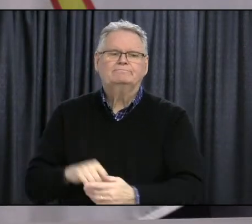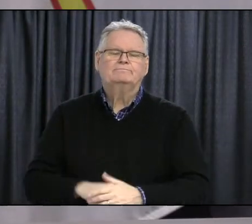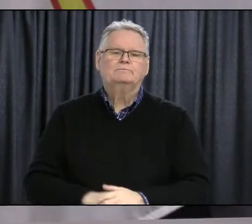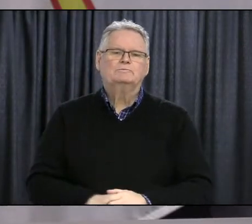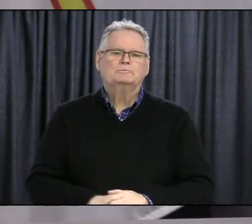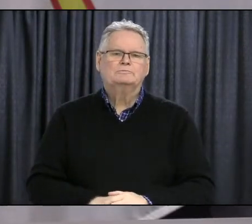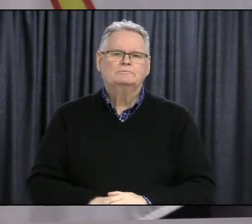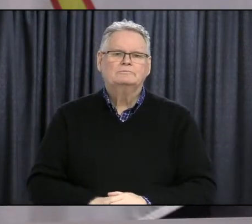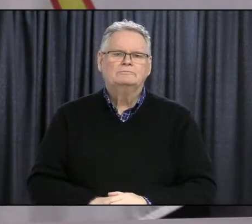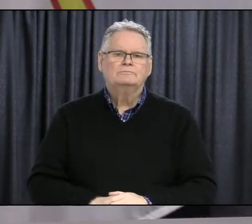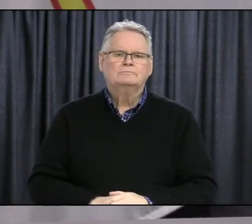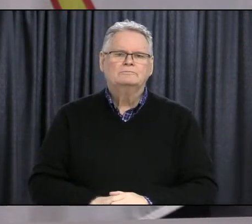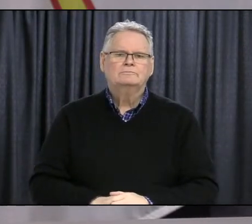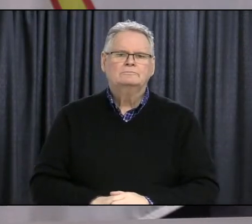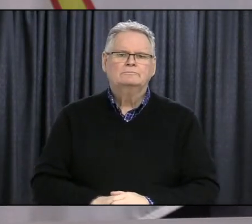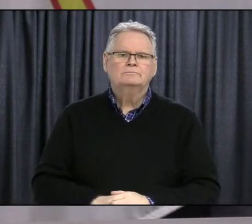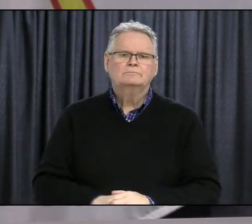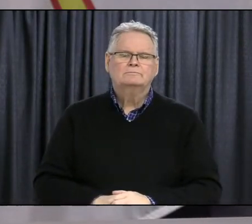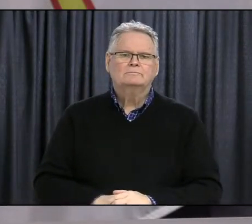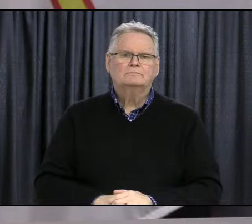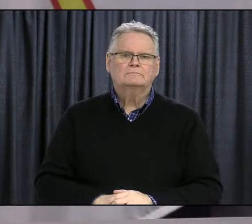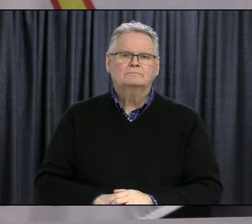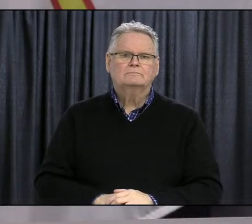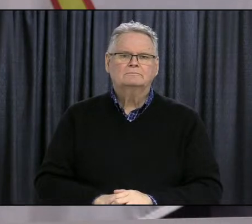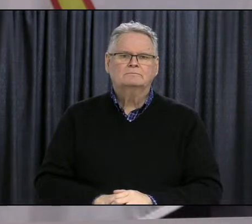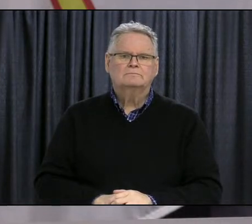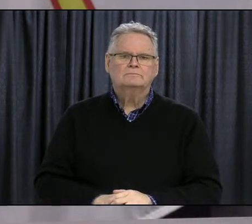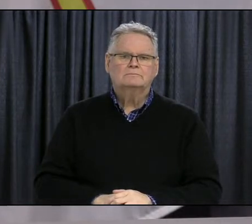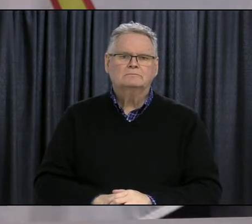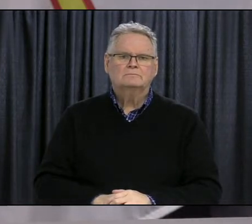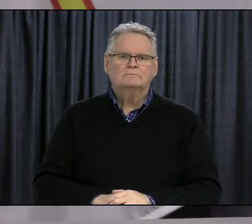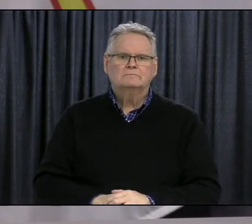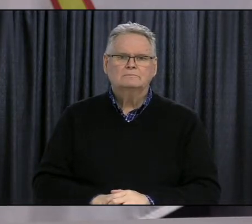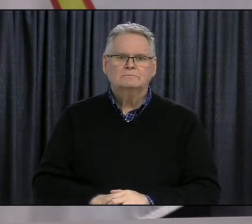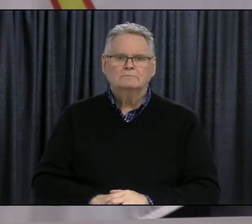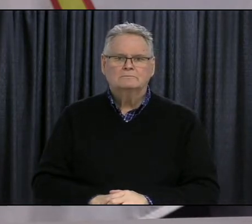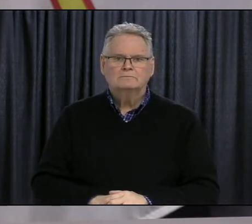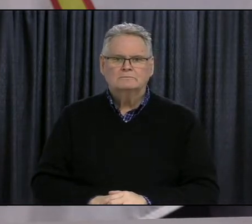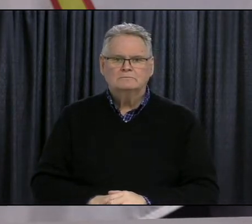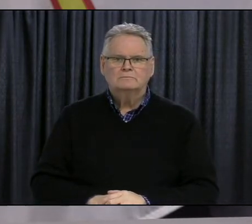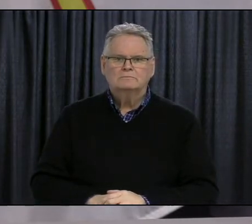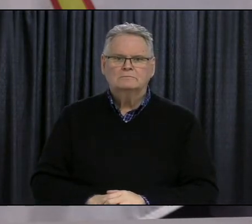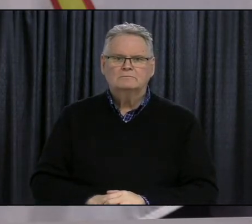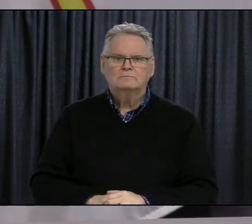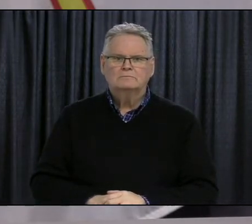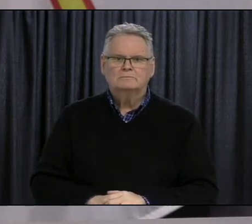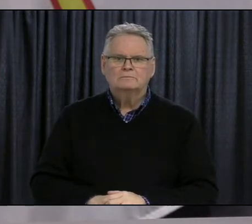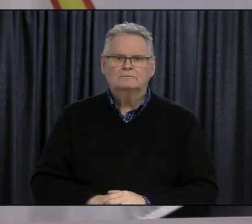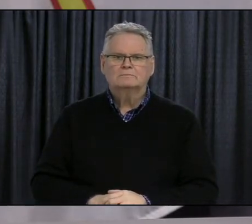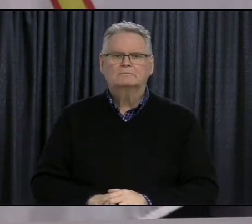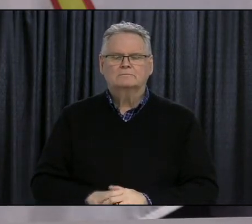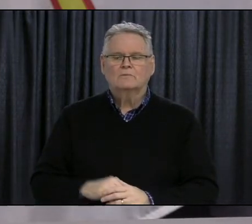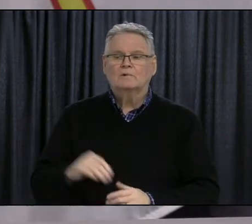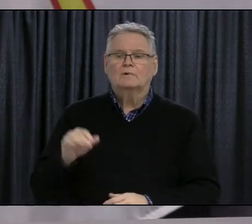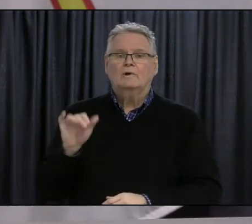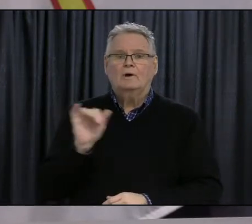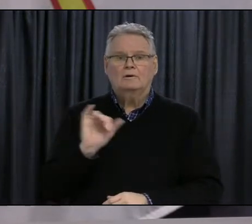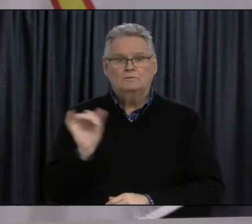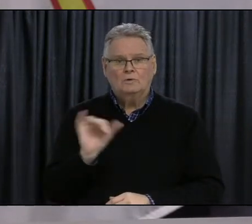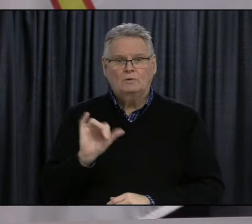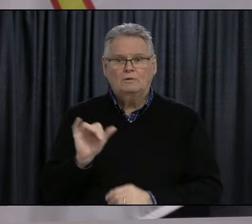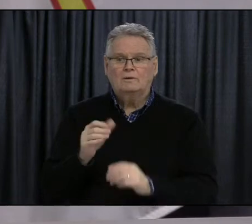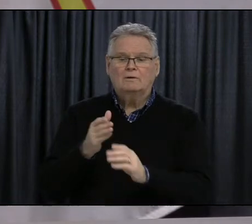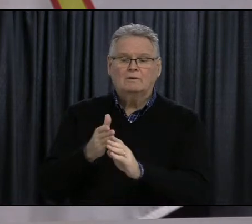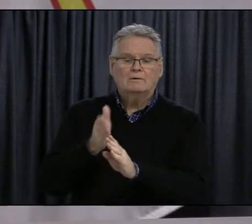source of an infection, as well as the contact tracing that has to happen for each individual to determine when their